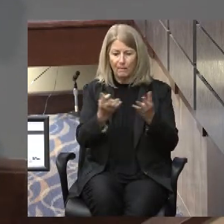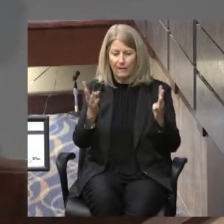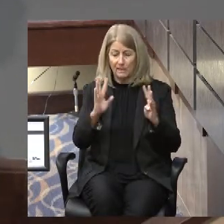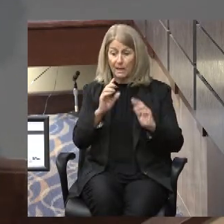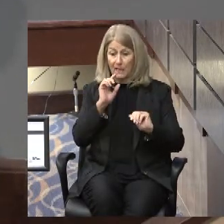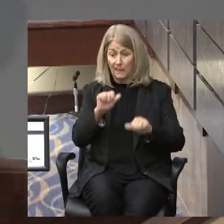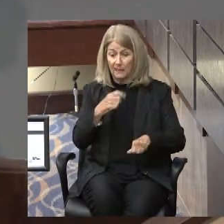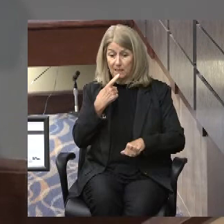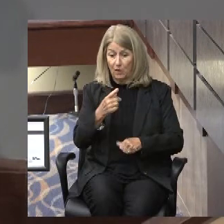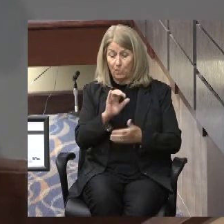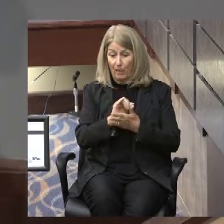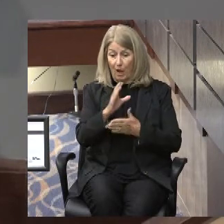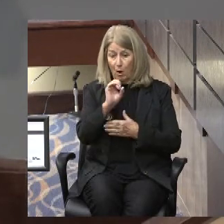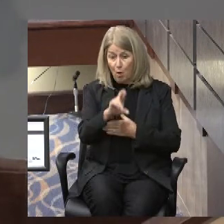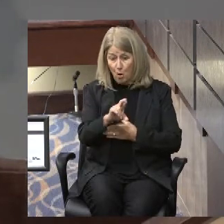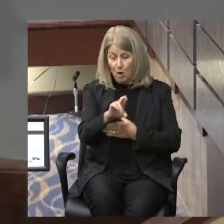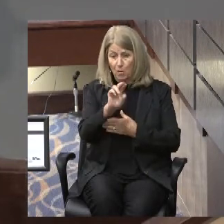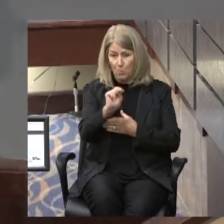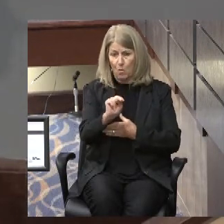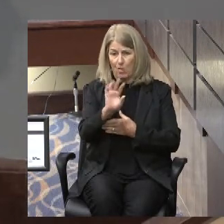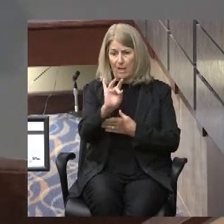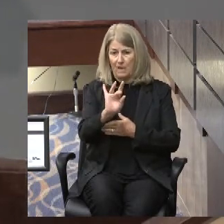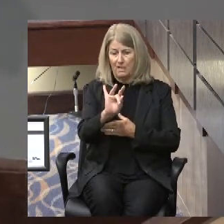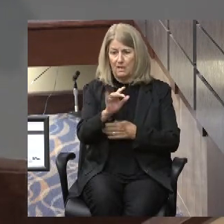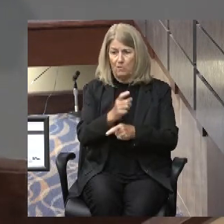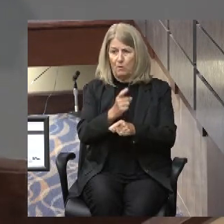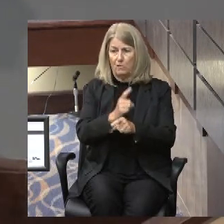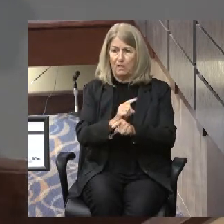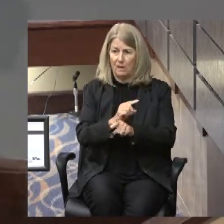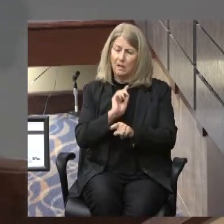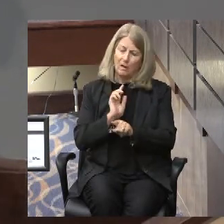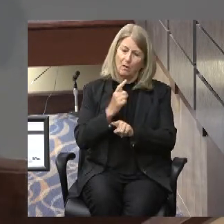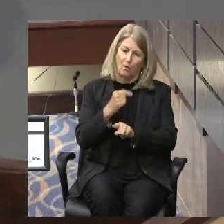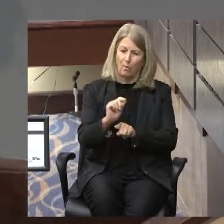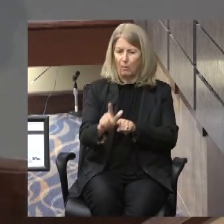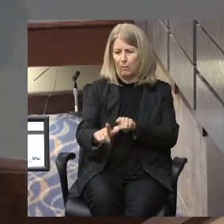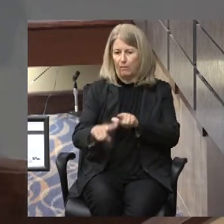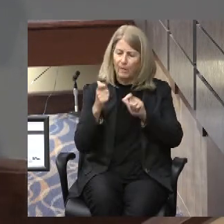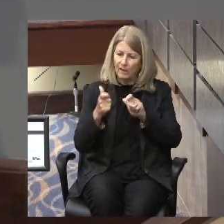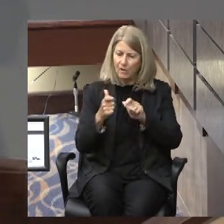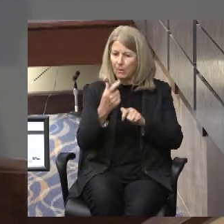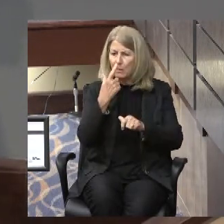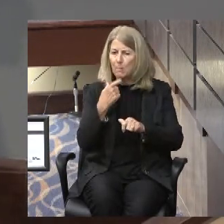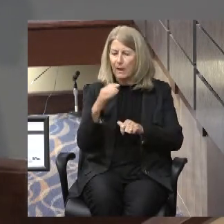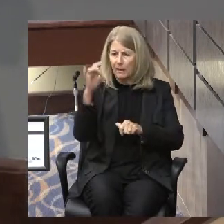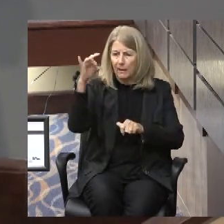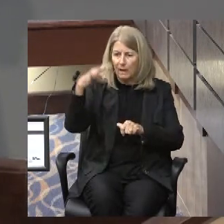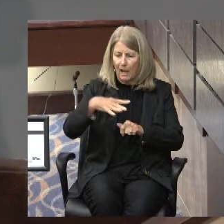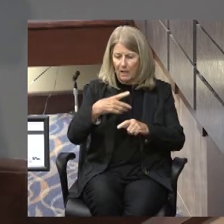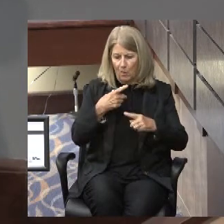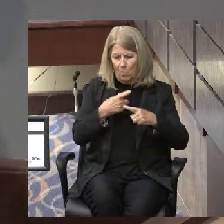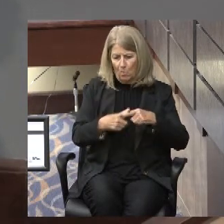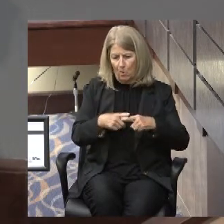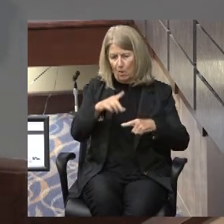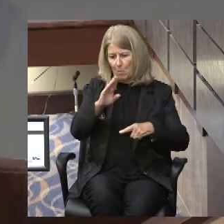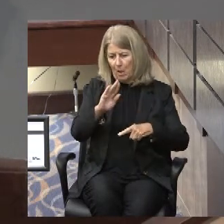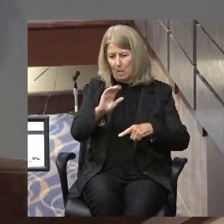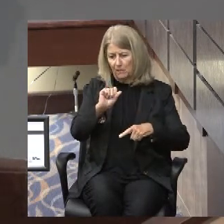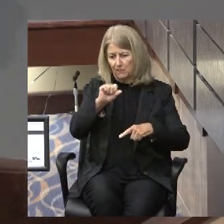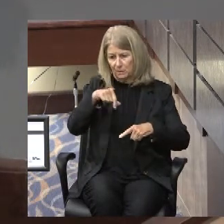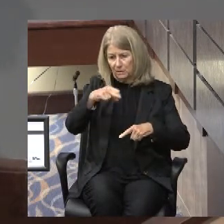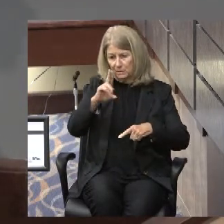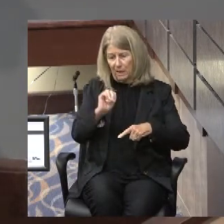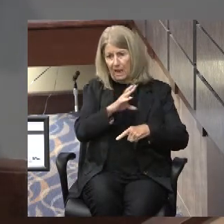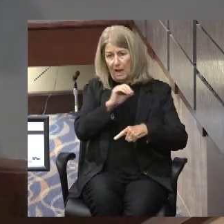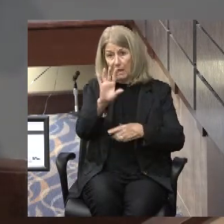cars on North 18th Street routinely accelerate quickly out of the red light on the corner of Bosque and 18th due to the fact